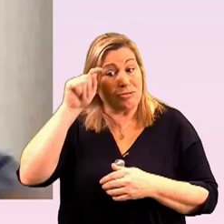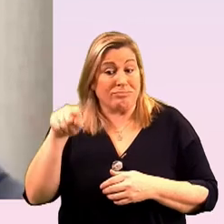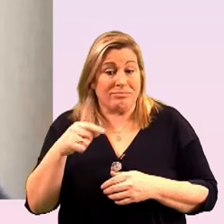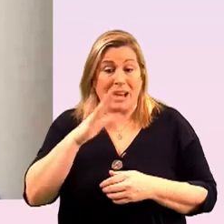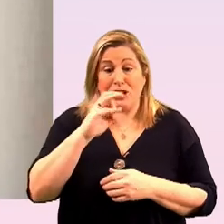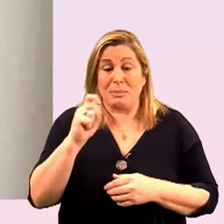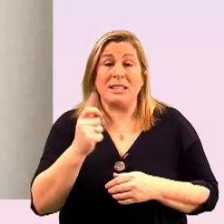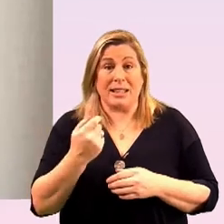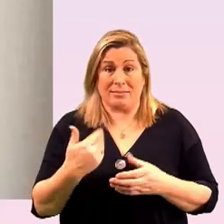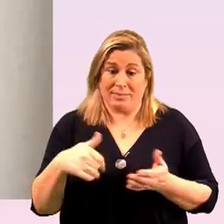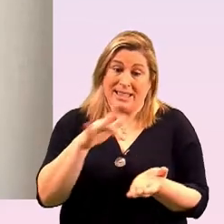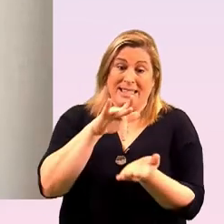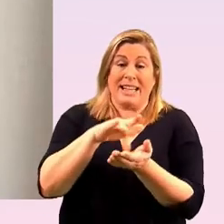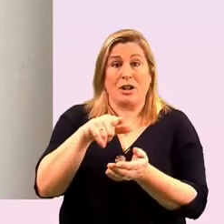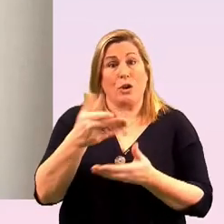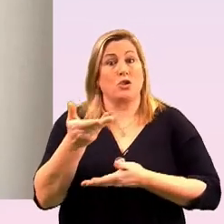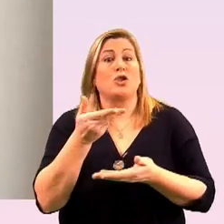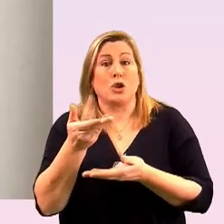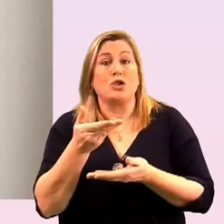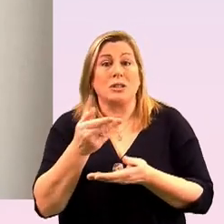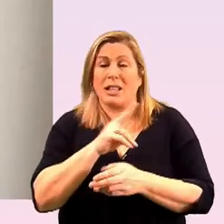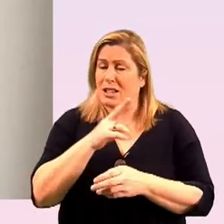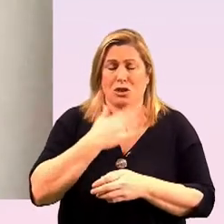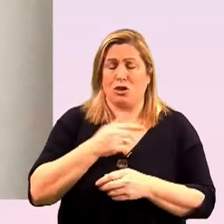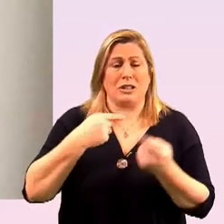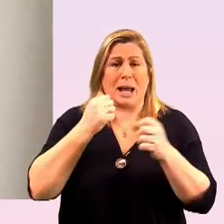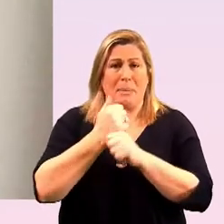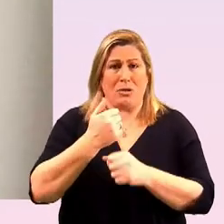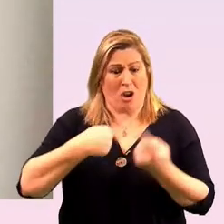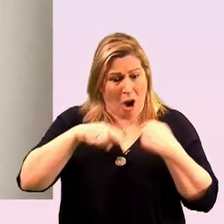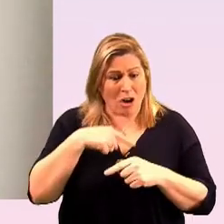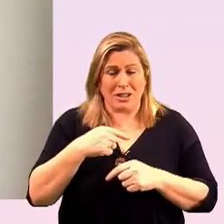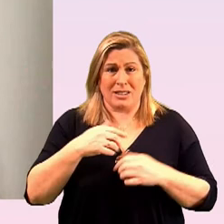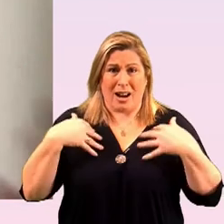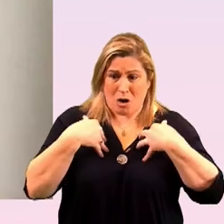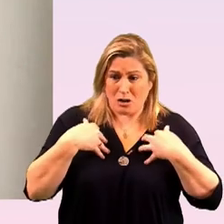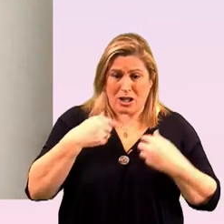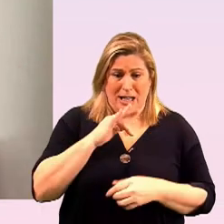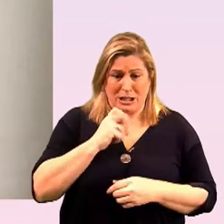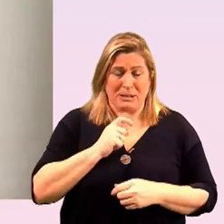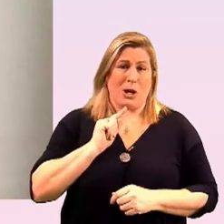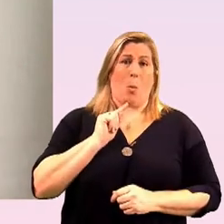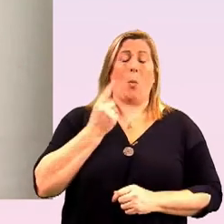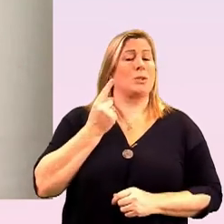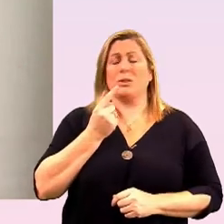not just about our, of course it's about our immediate concerns, but we are compassionate and big enough